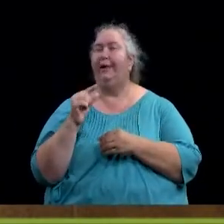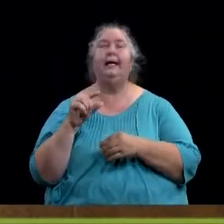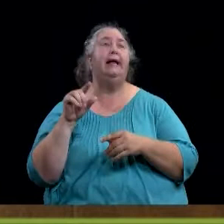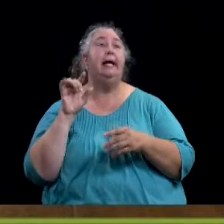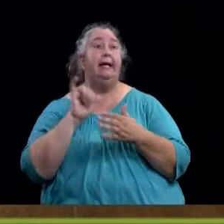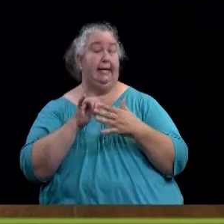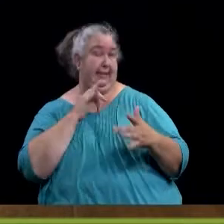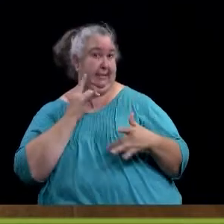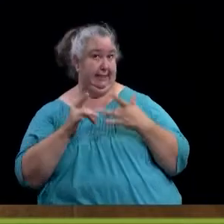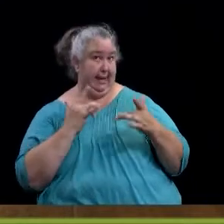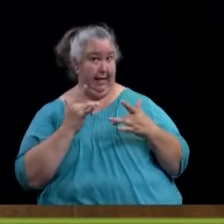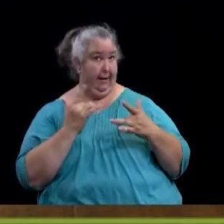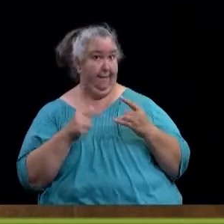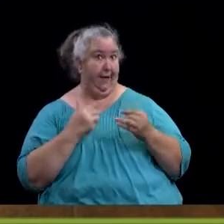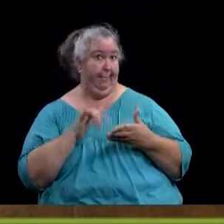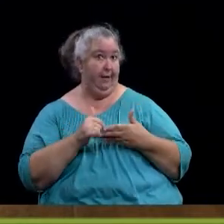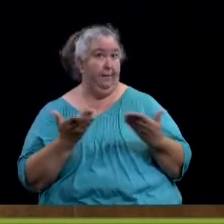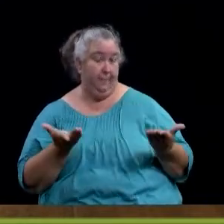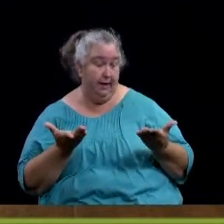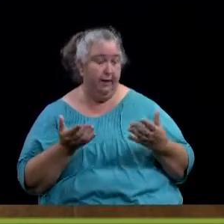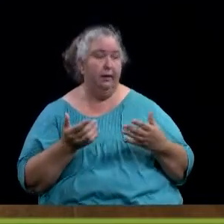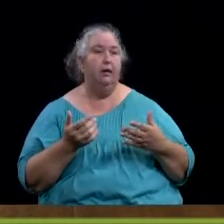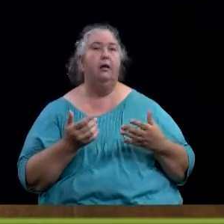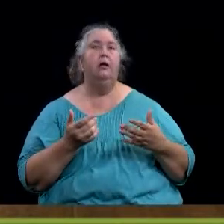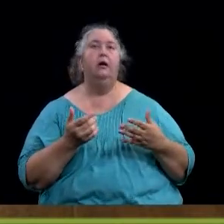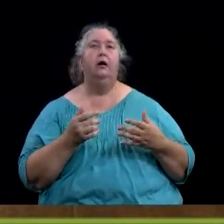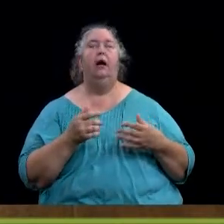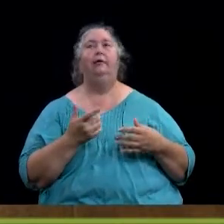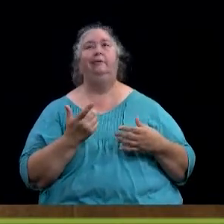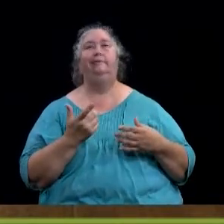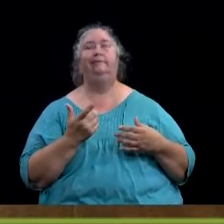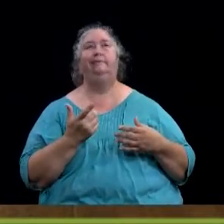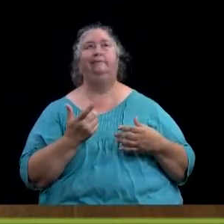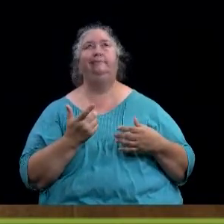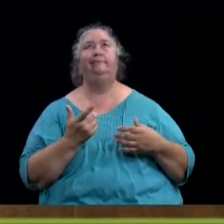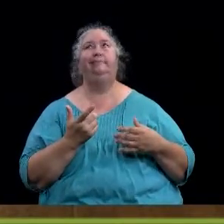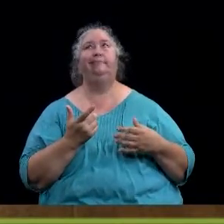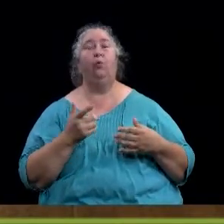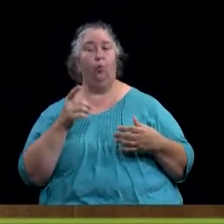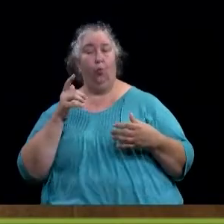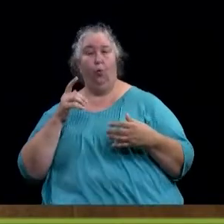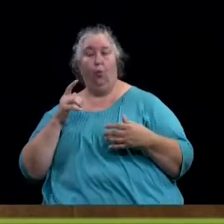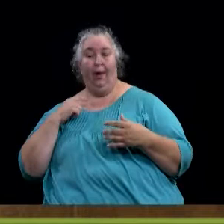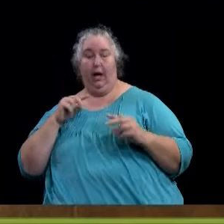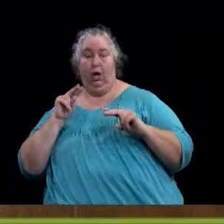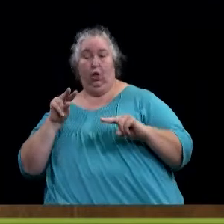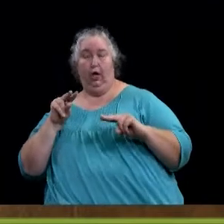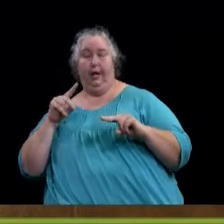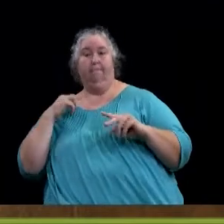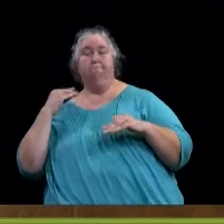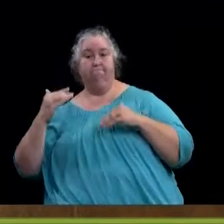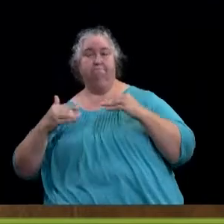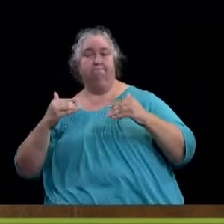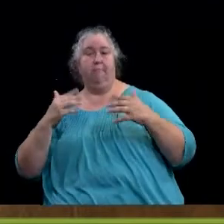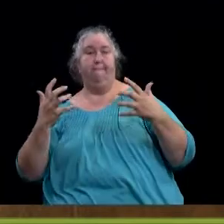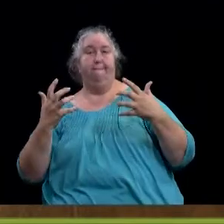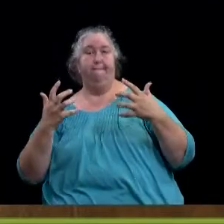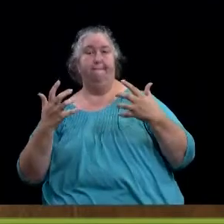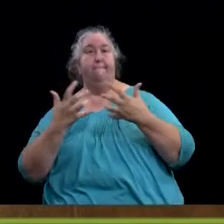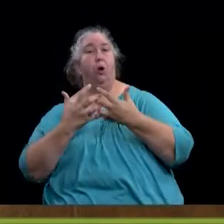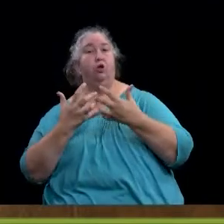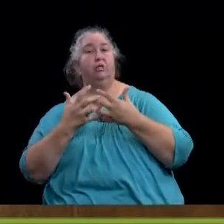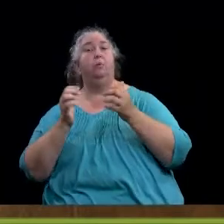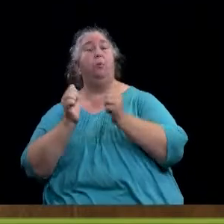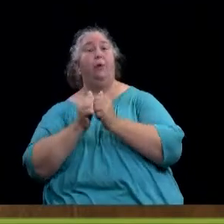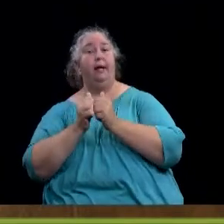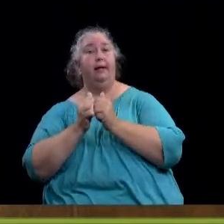the track record of our partnership with the county and incentivizing businesses to come here is that we're bringing businesses to town